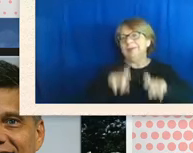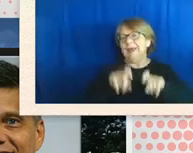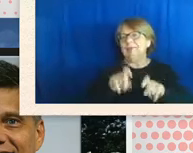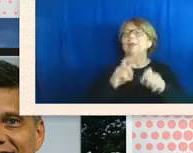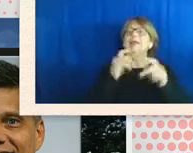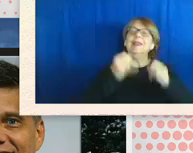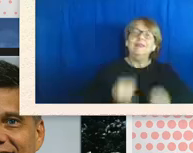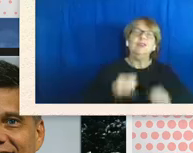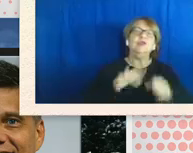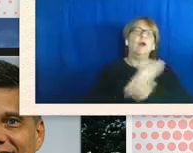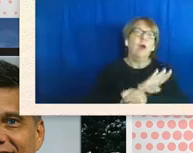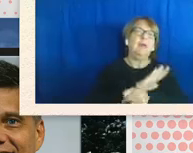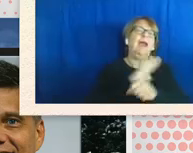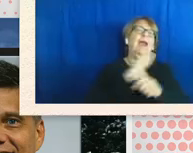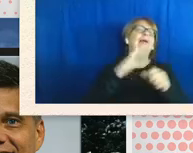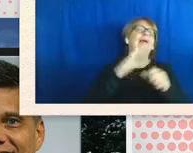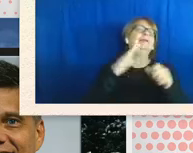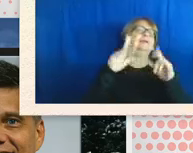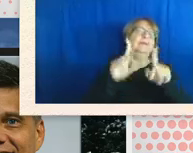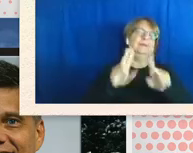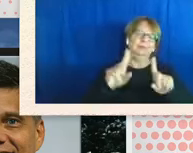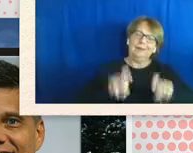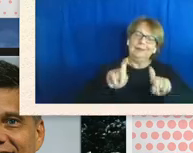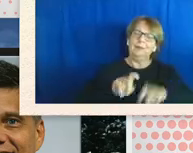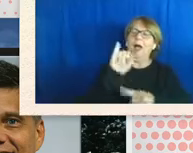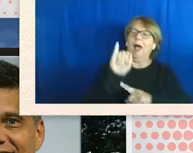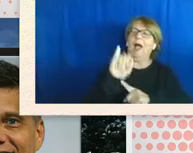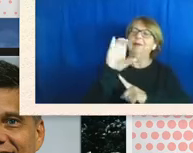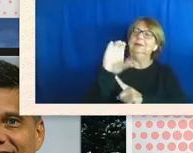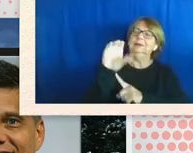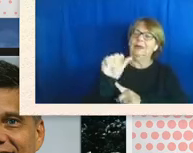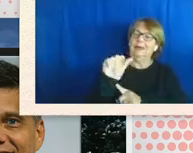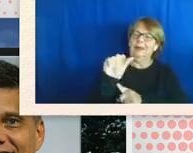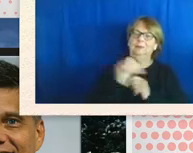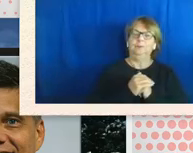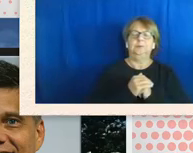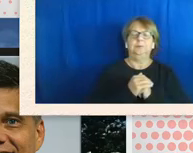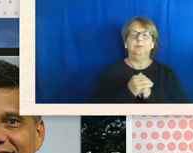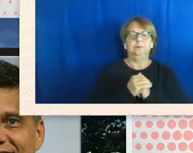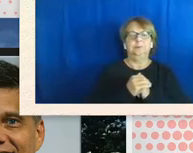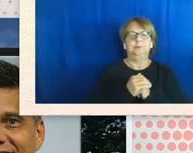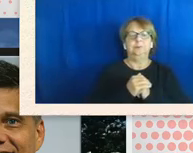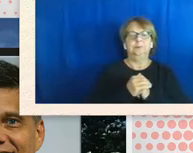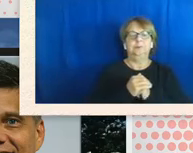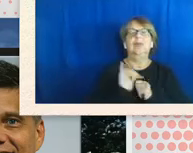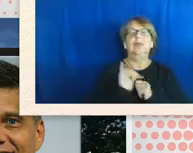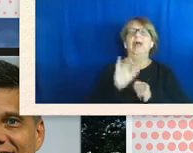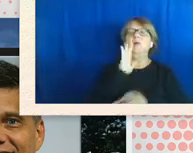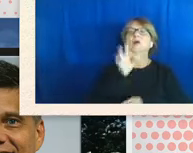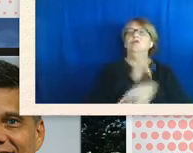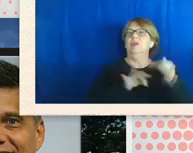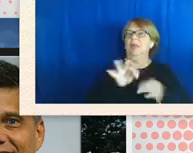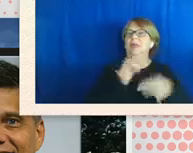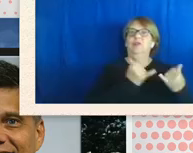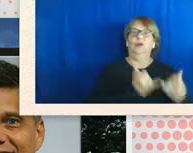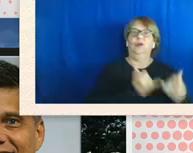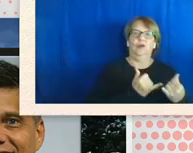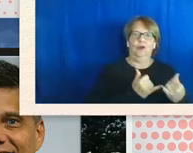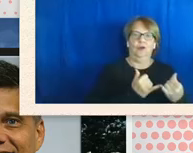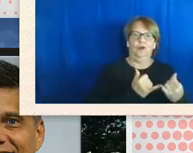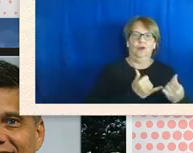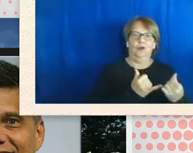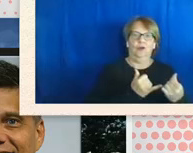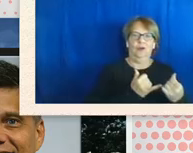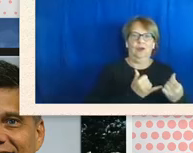Director Palmer said, or the ICA. It will be replacing our current needs assessment, which is